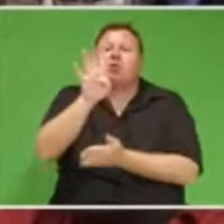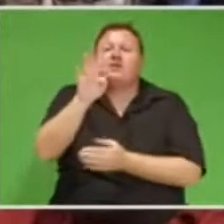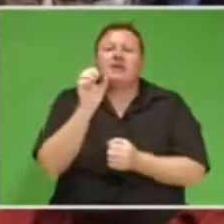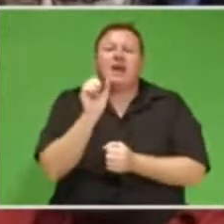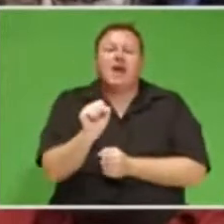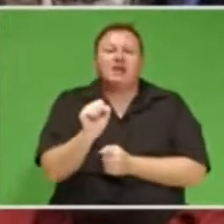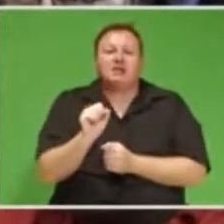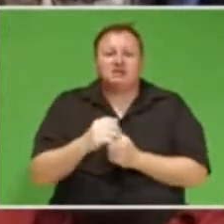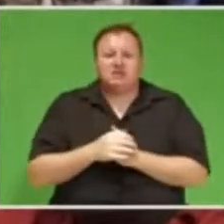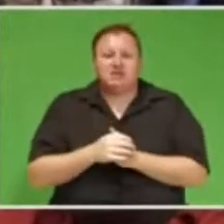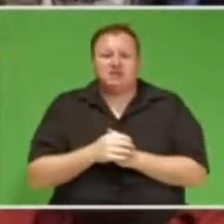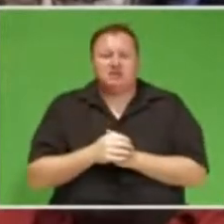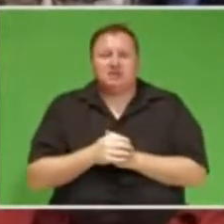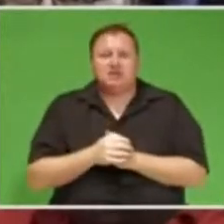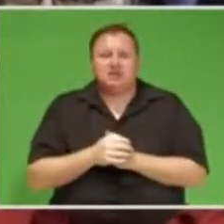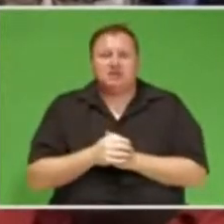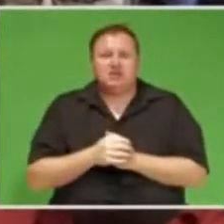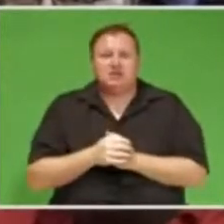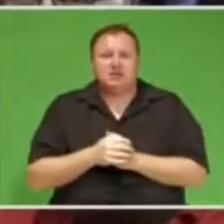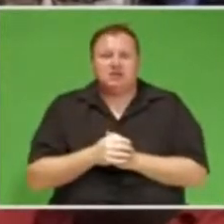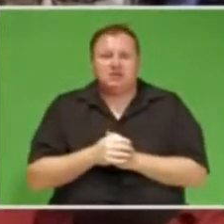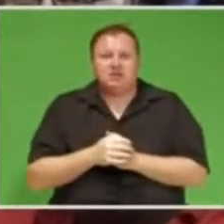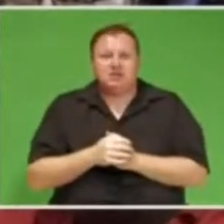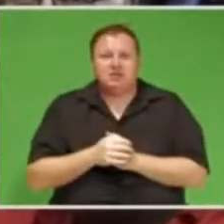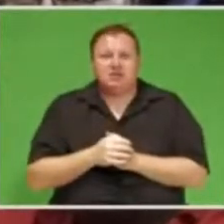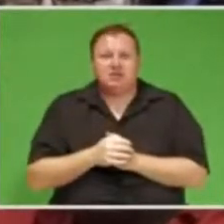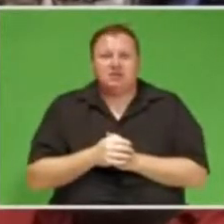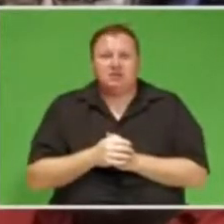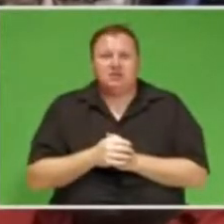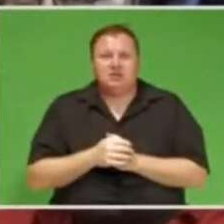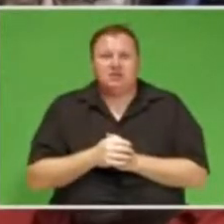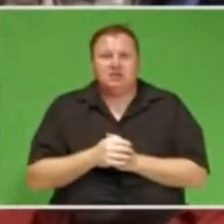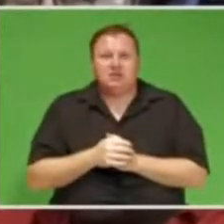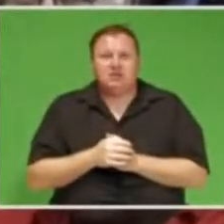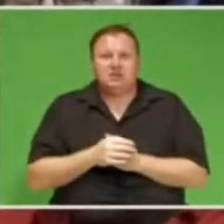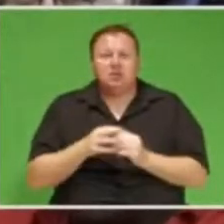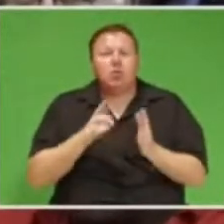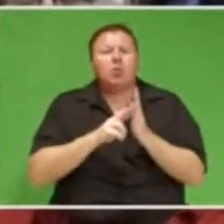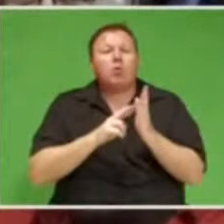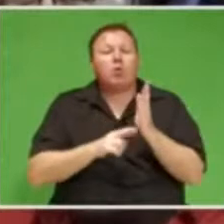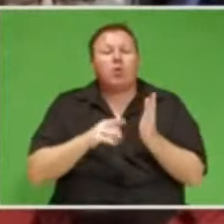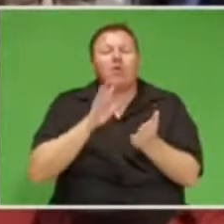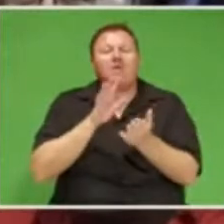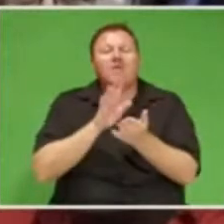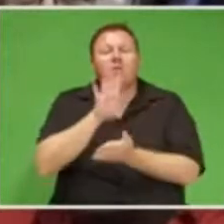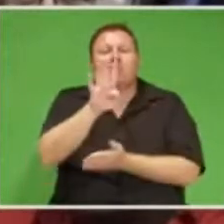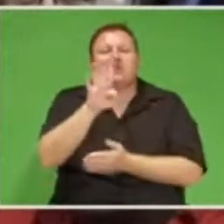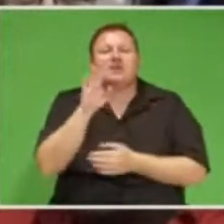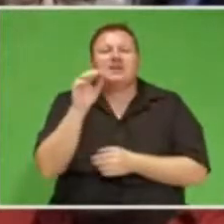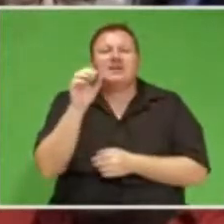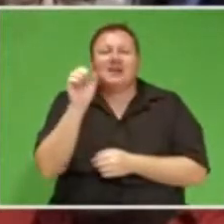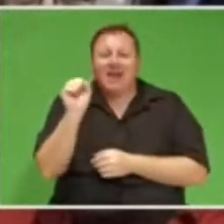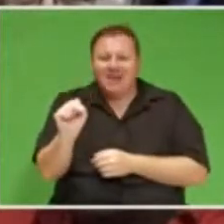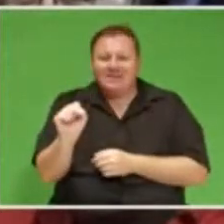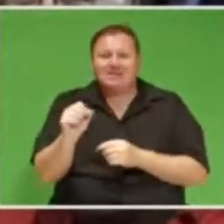Point of order 14S? Point of order and 14S. of the rules, 14L and 14S of